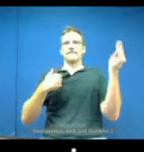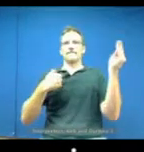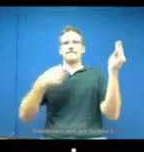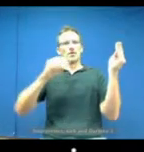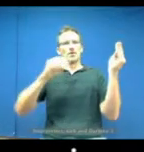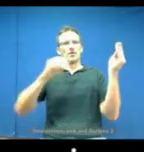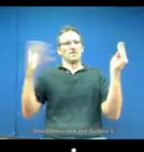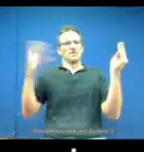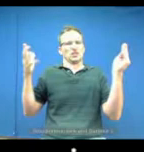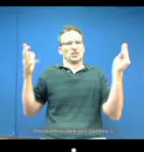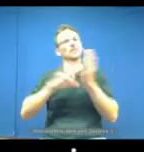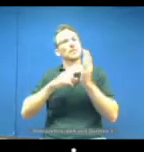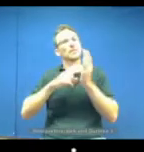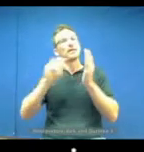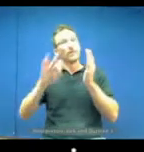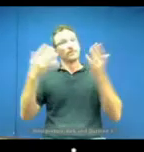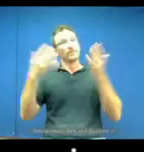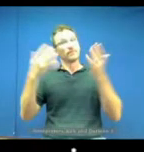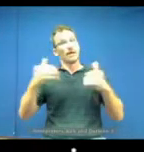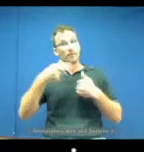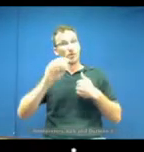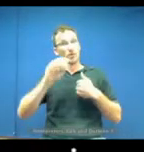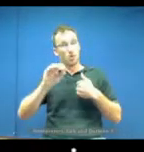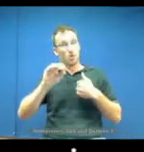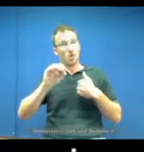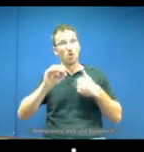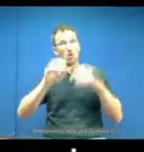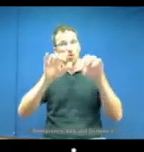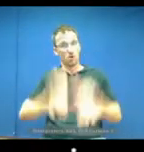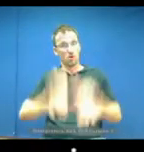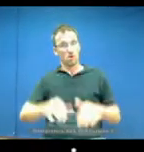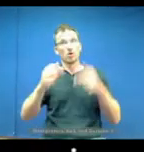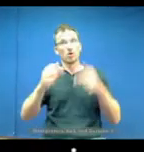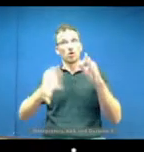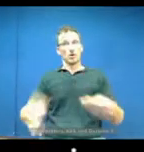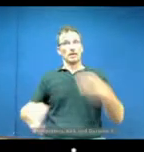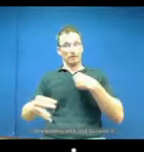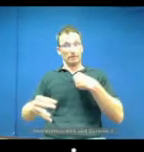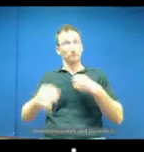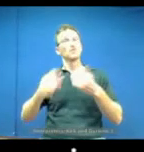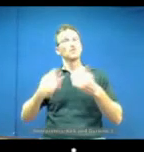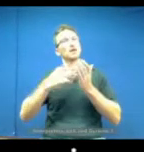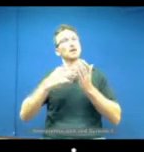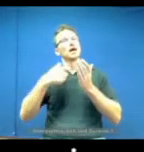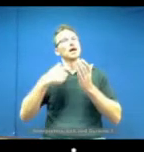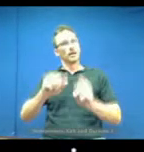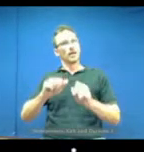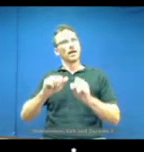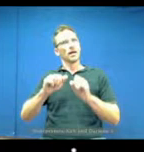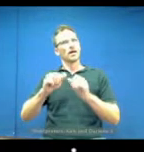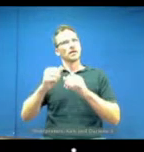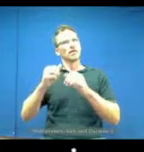So if you have a valid order, you can get it enforced either through the police or through the court, depending on